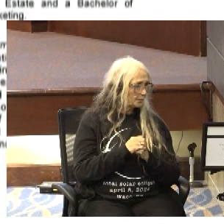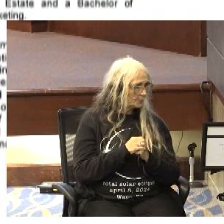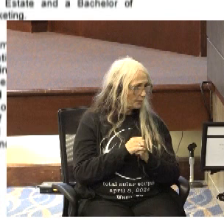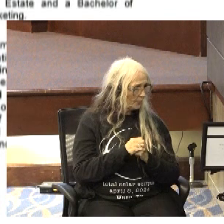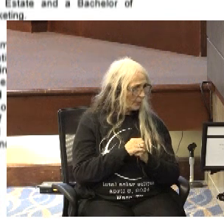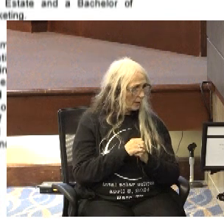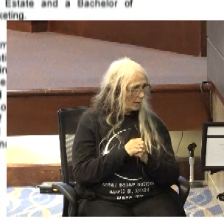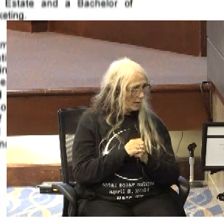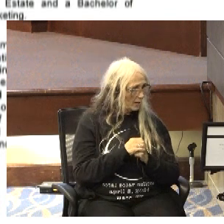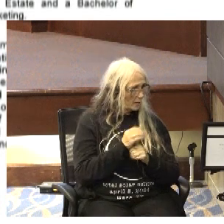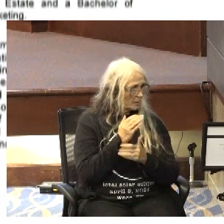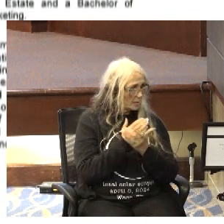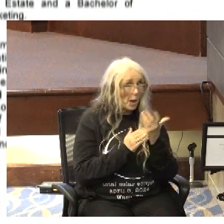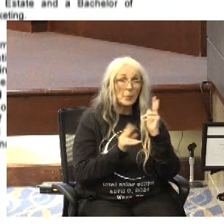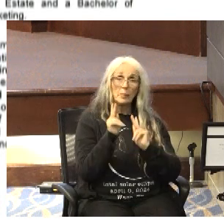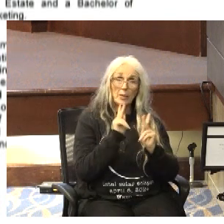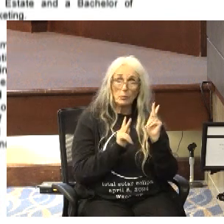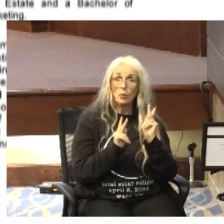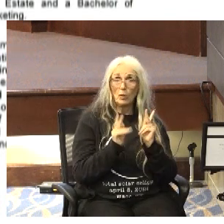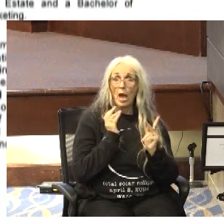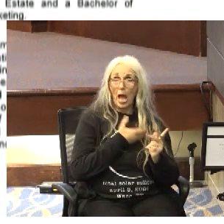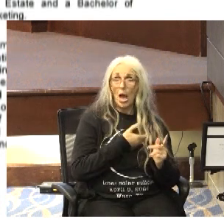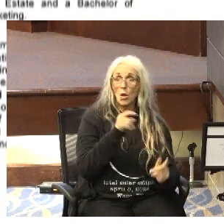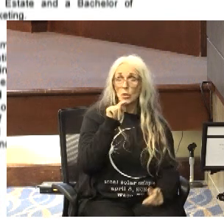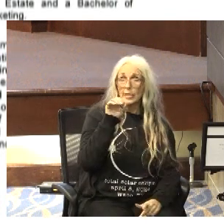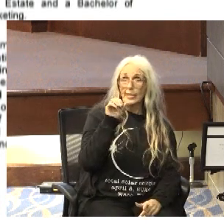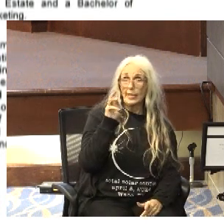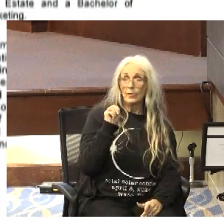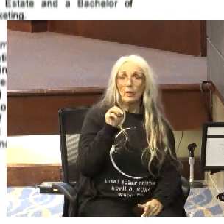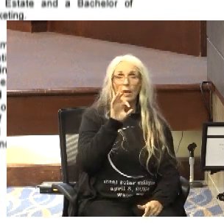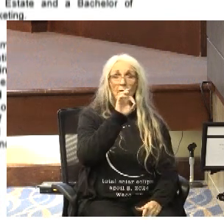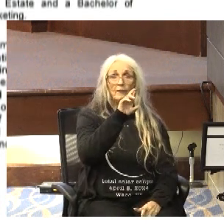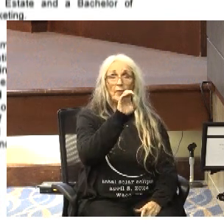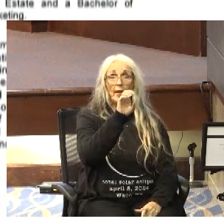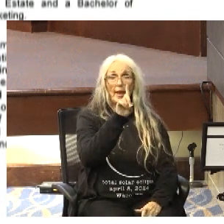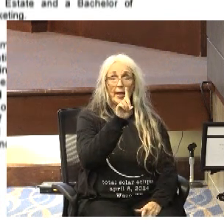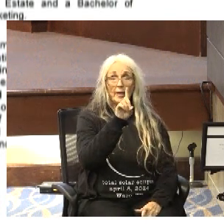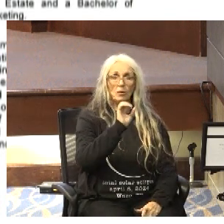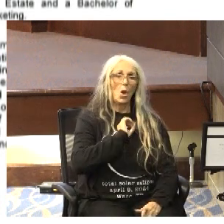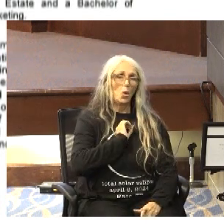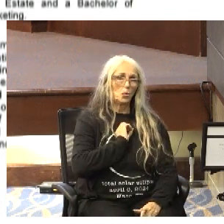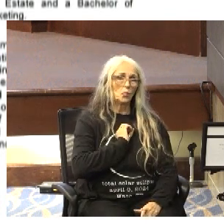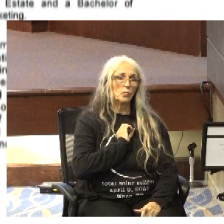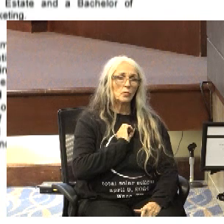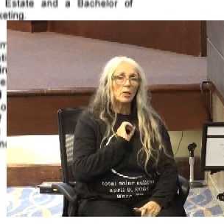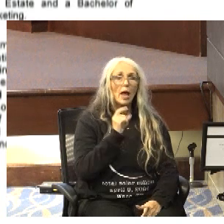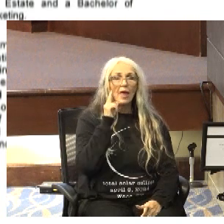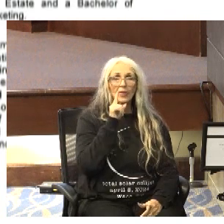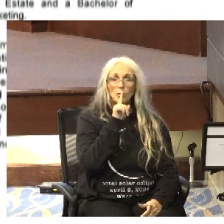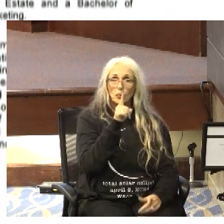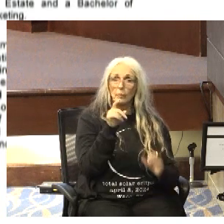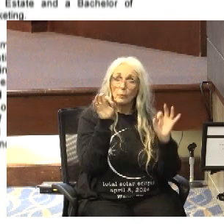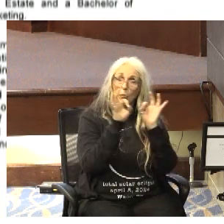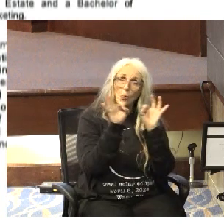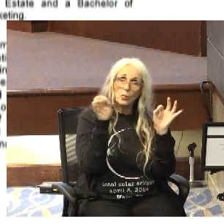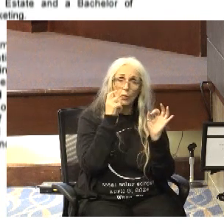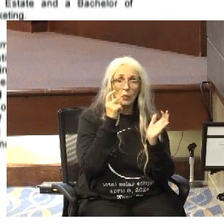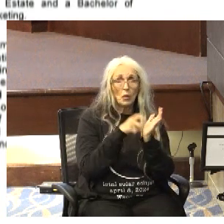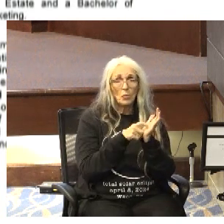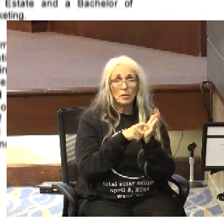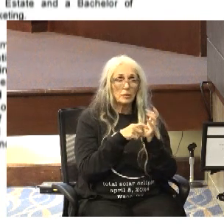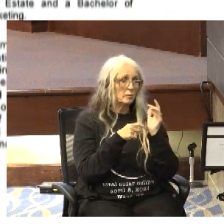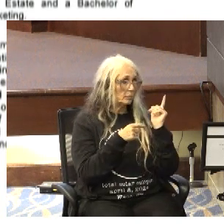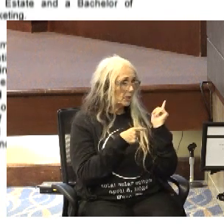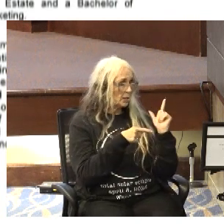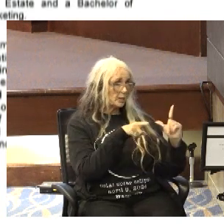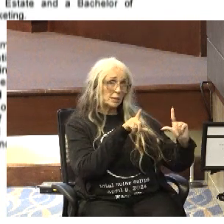So just some of the people on the team, as I mentioned, Fred is our owner, I think a really important thing to note on this